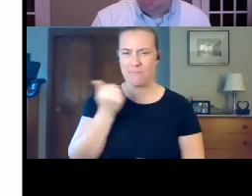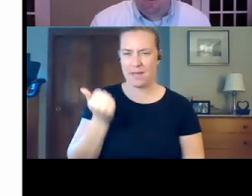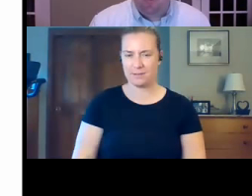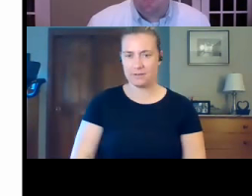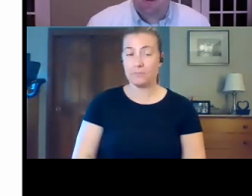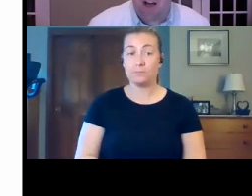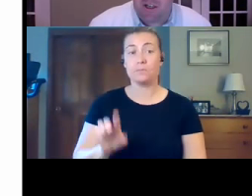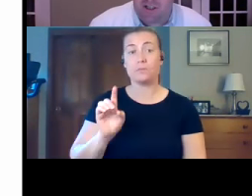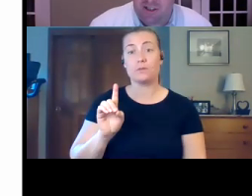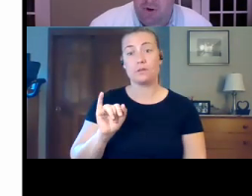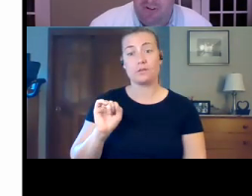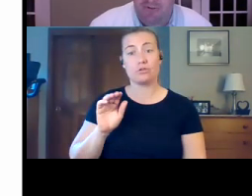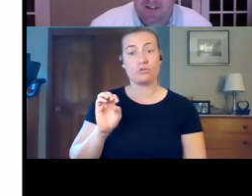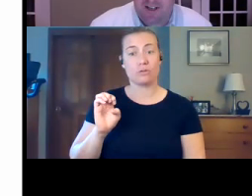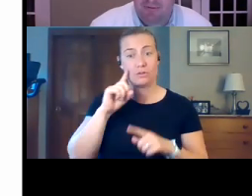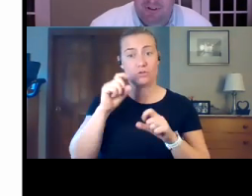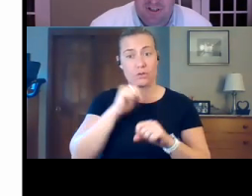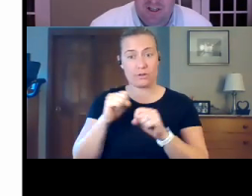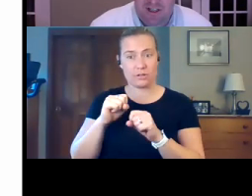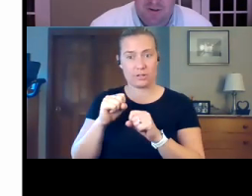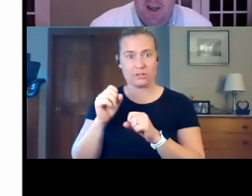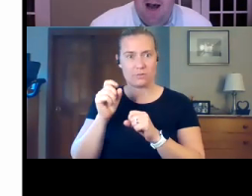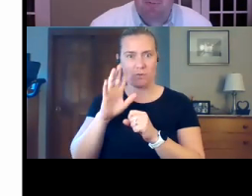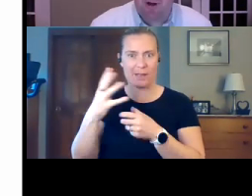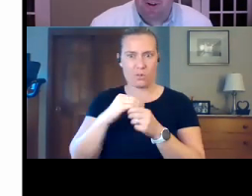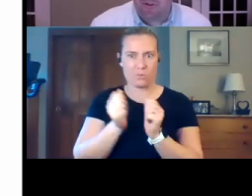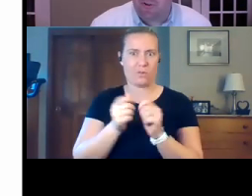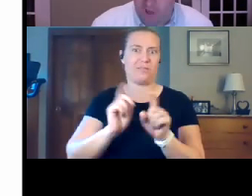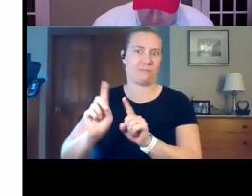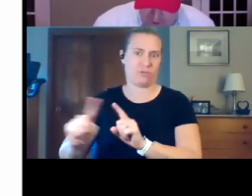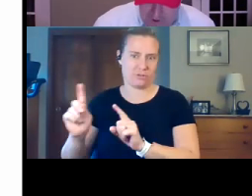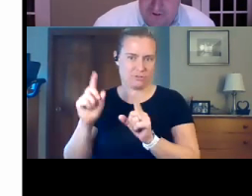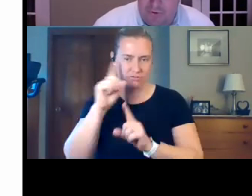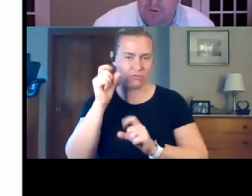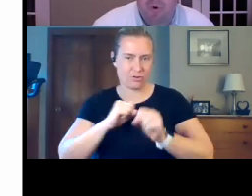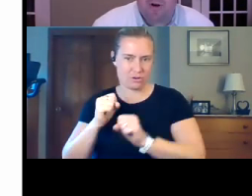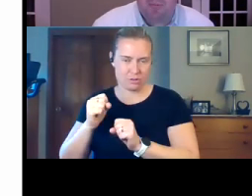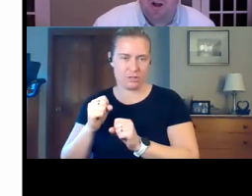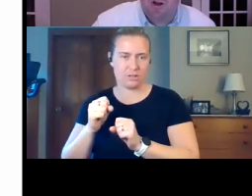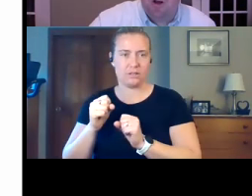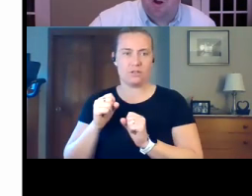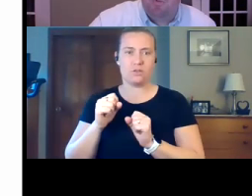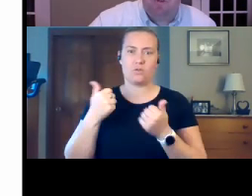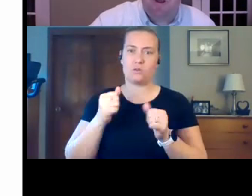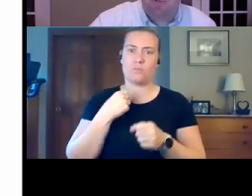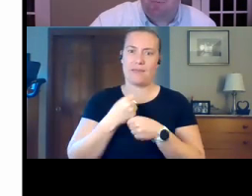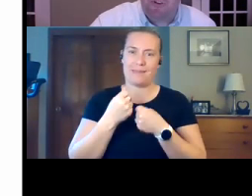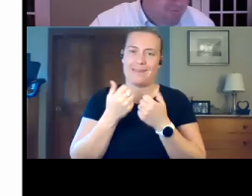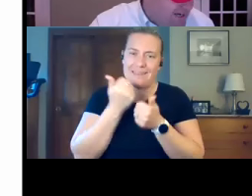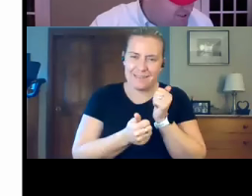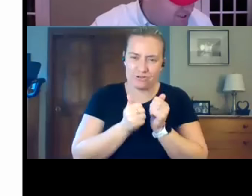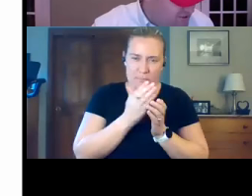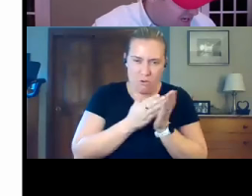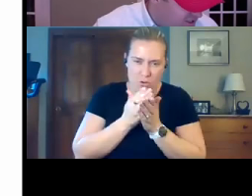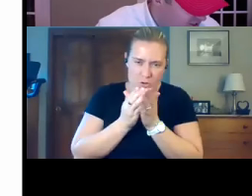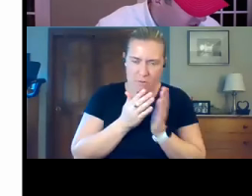included with other strategies in multifaceted efforts. And so I think optimizing those discrete components is really important. When we think about